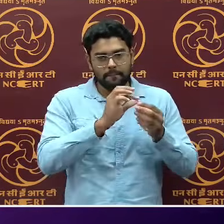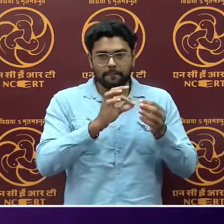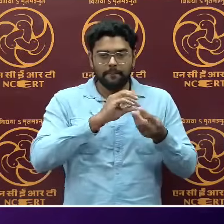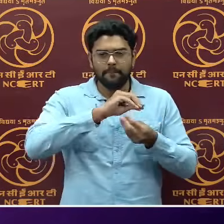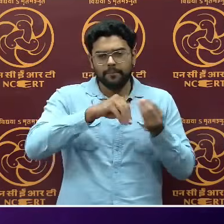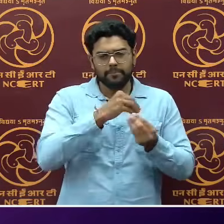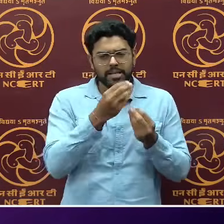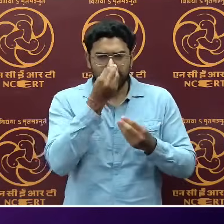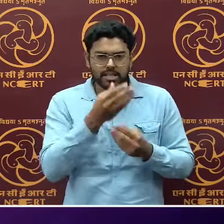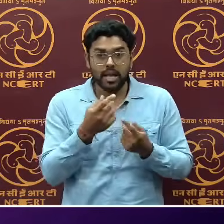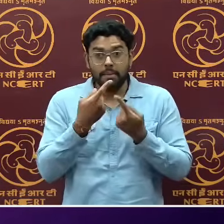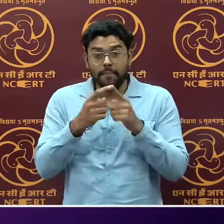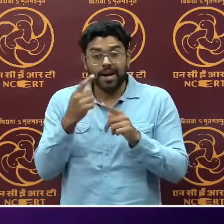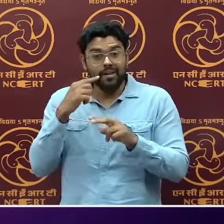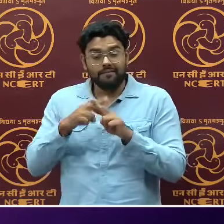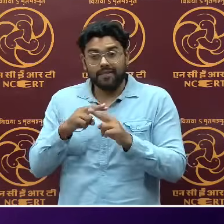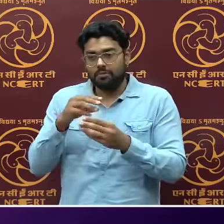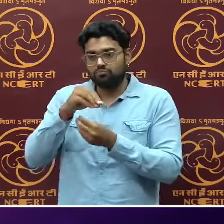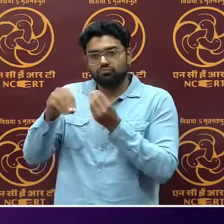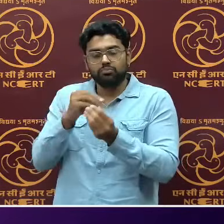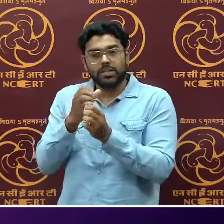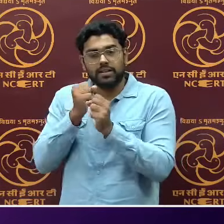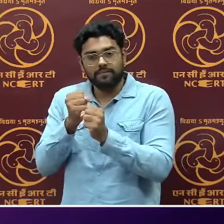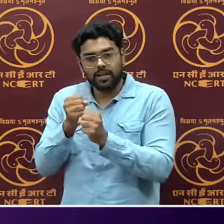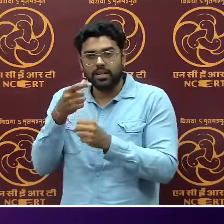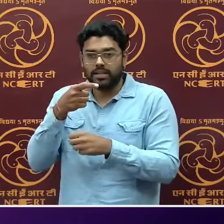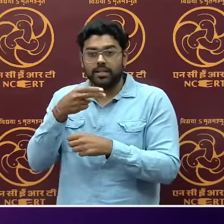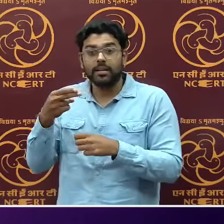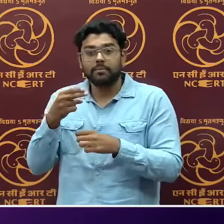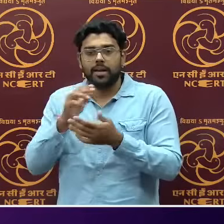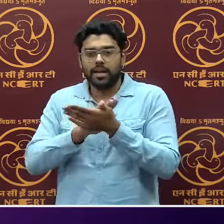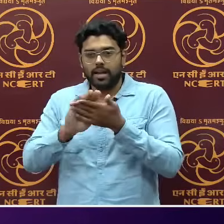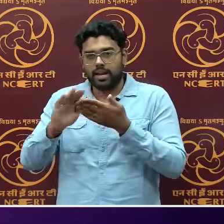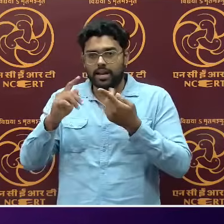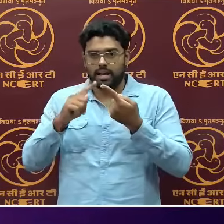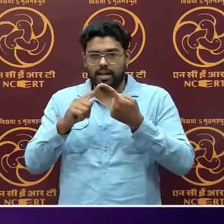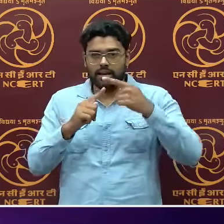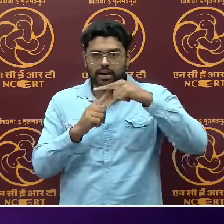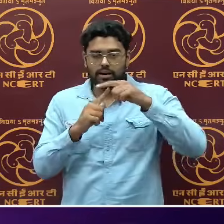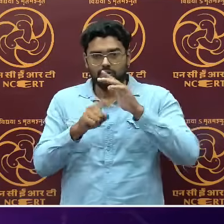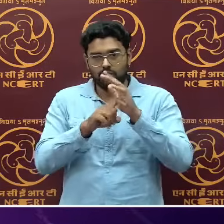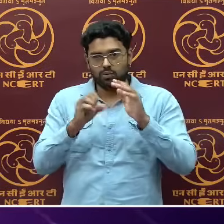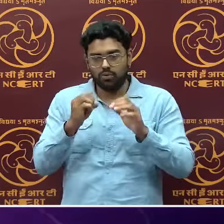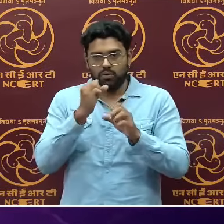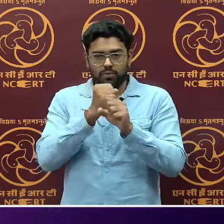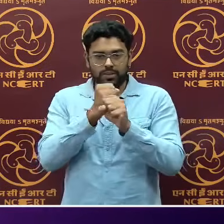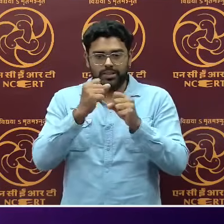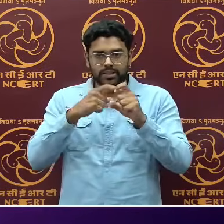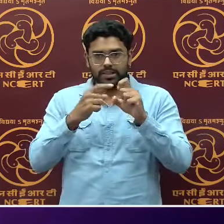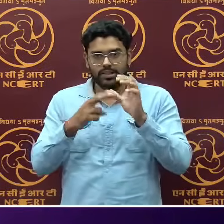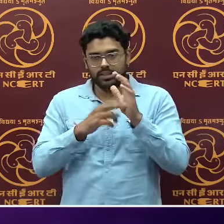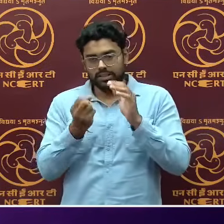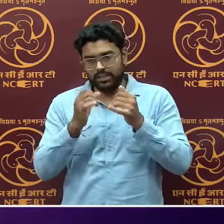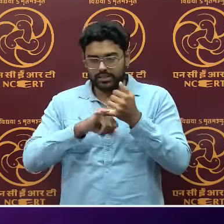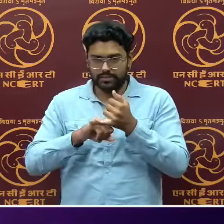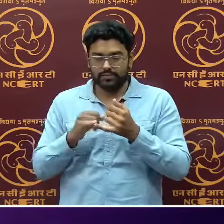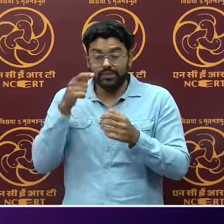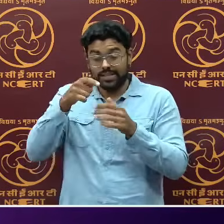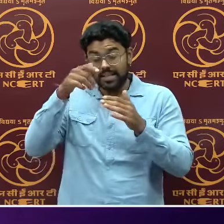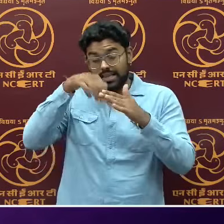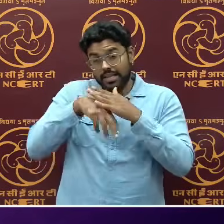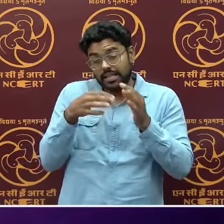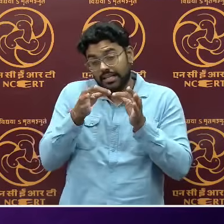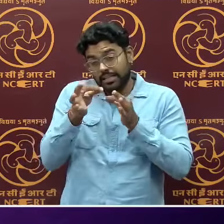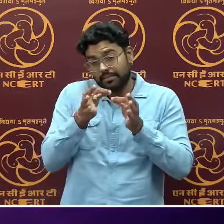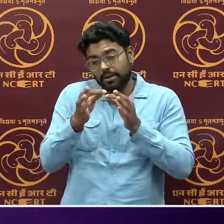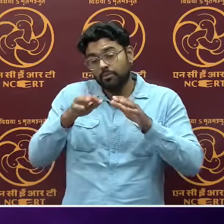it is non-uniform, the mixture is heterogeneous mixture. Now we have one more classification to it based on